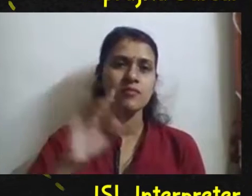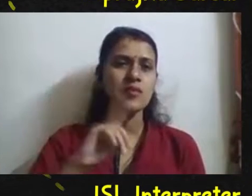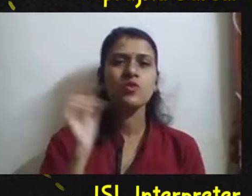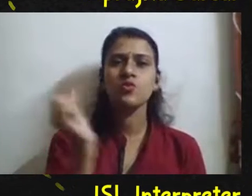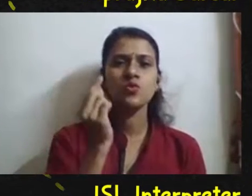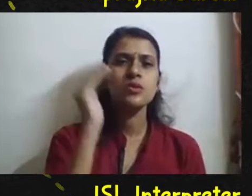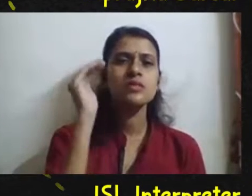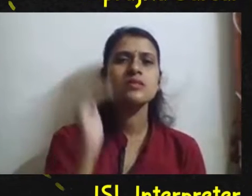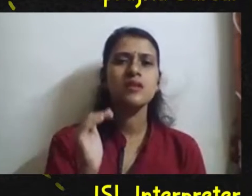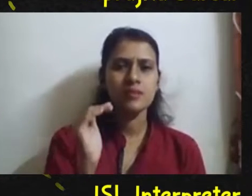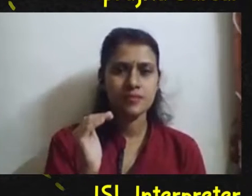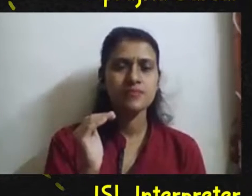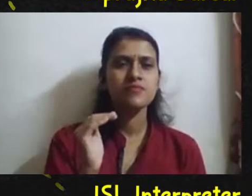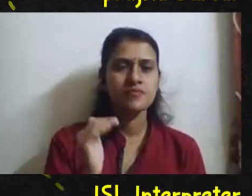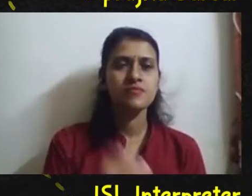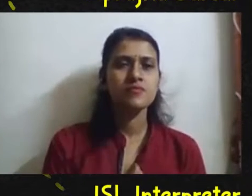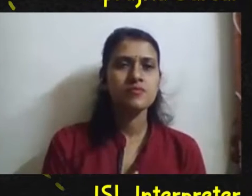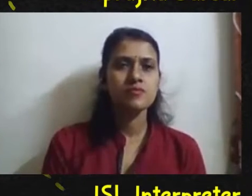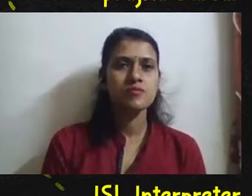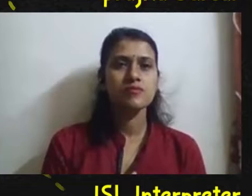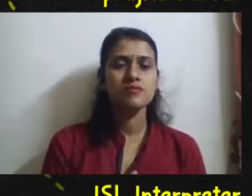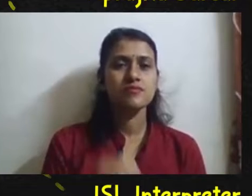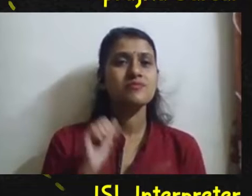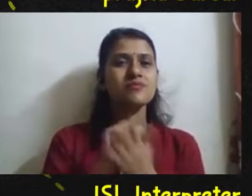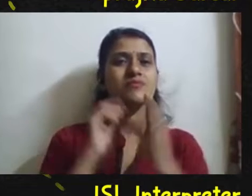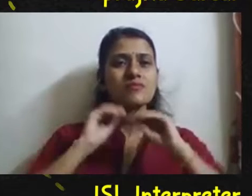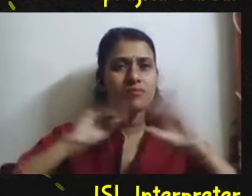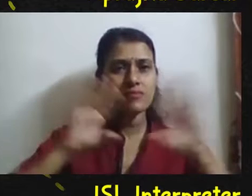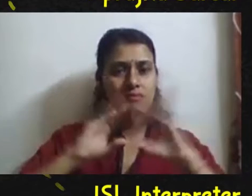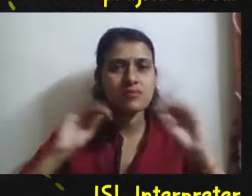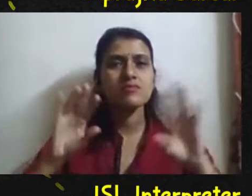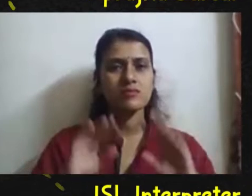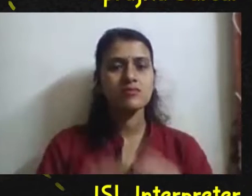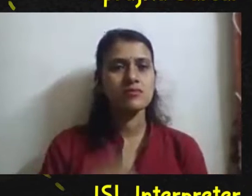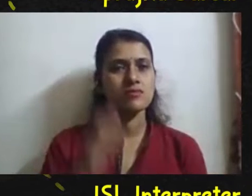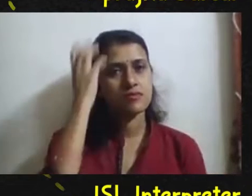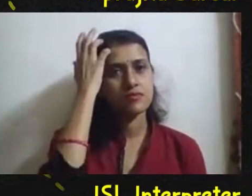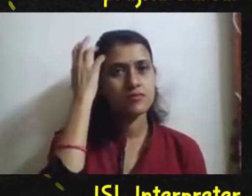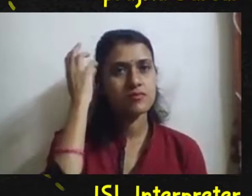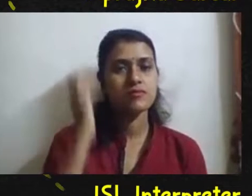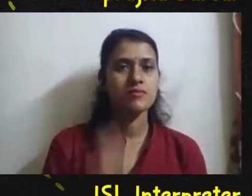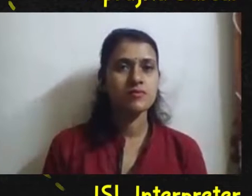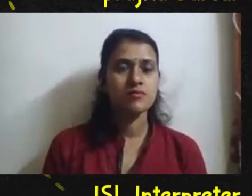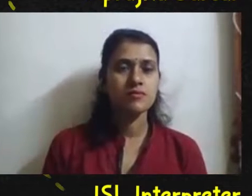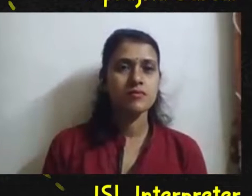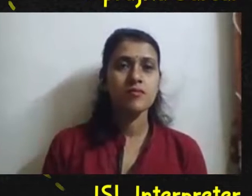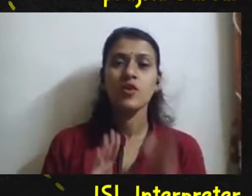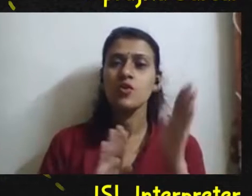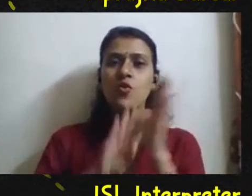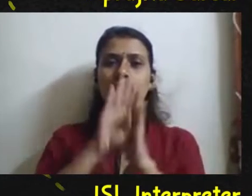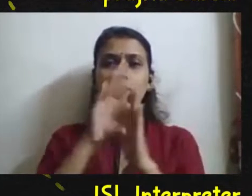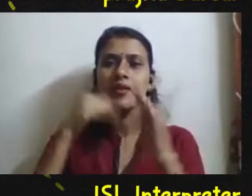forms of spermicides which were common in developing markets for in the